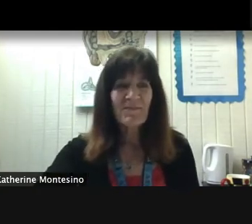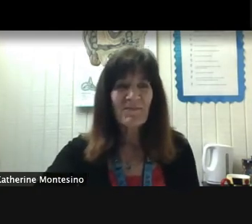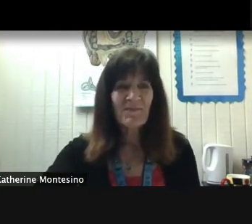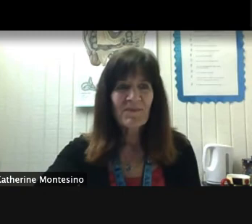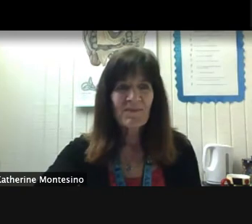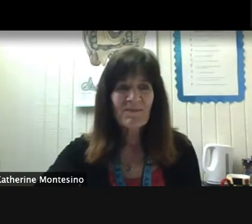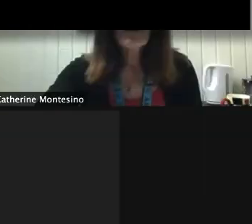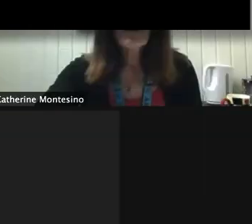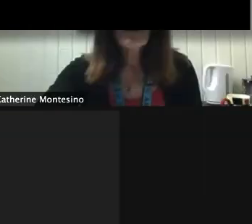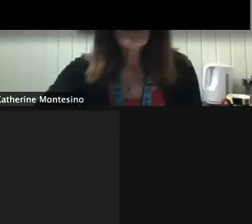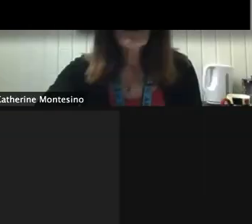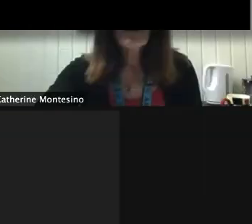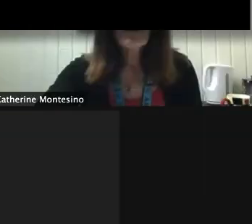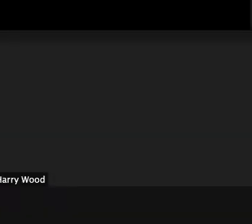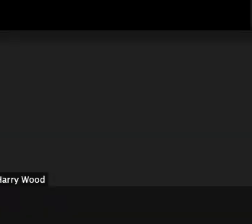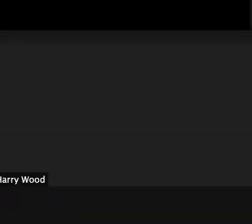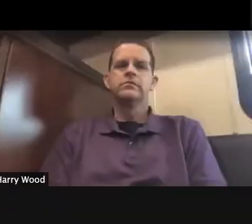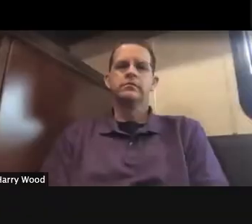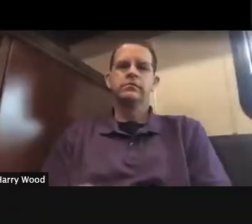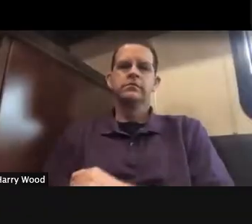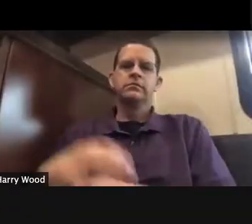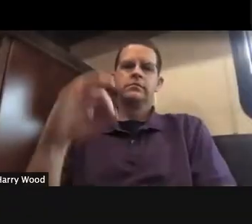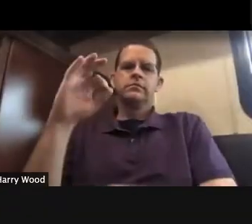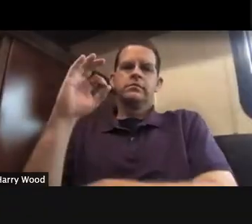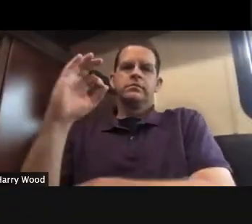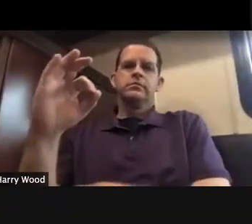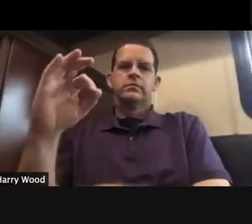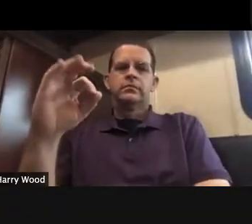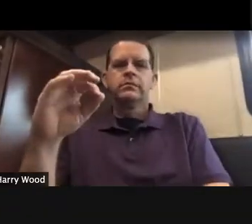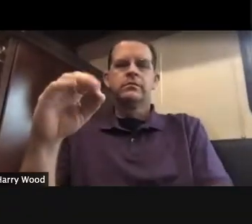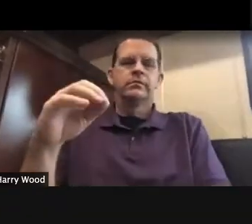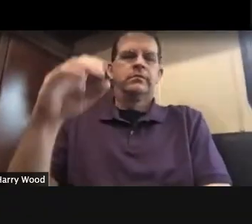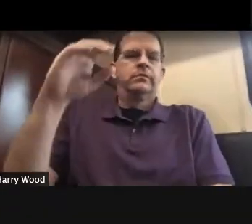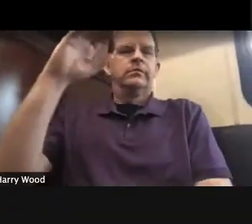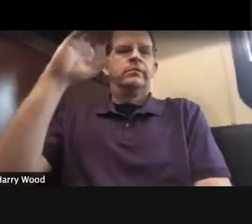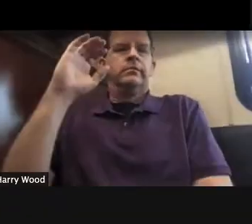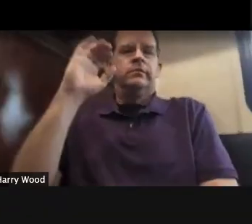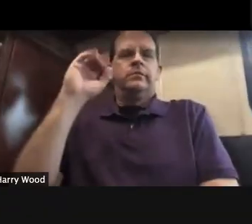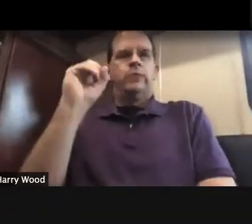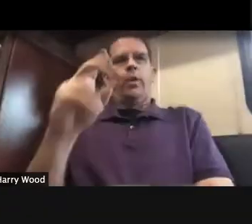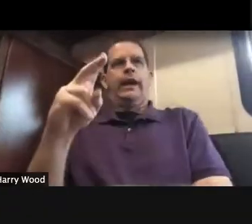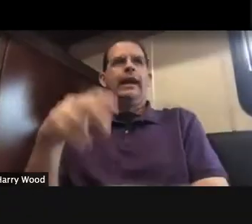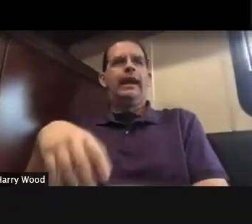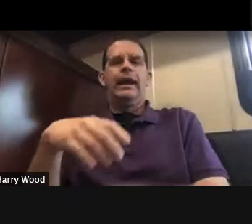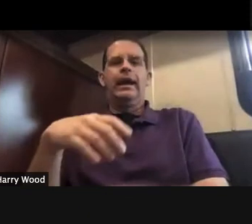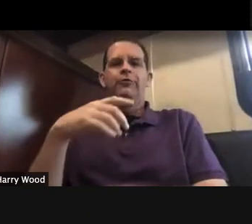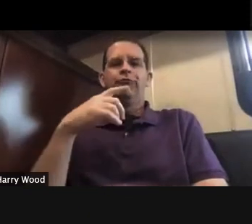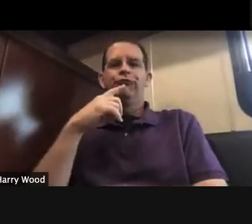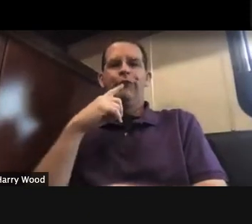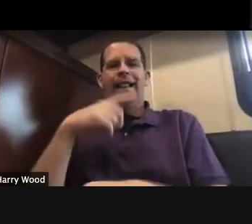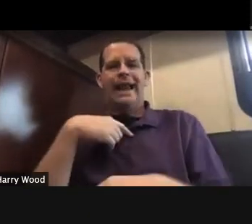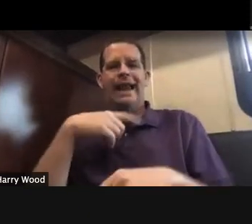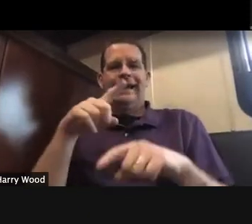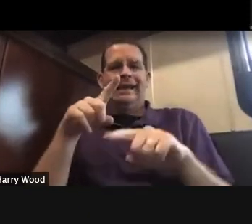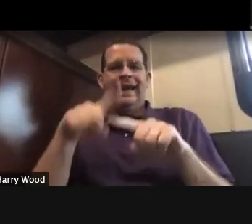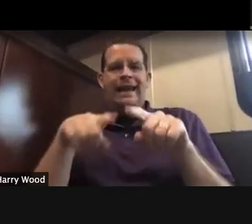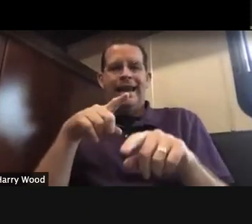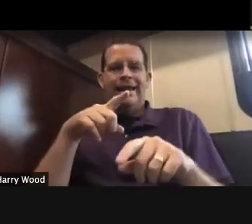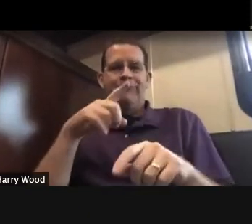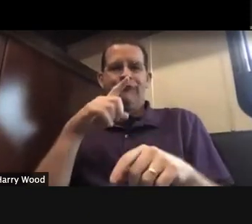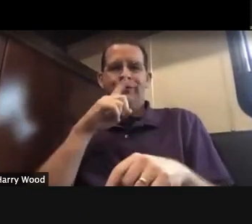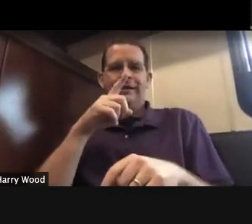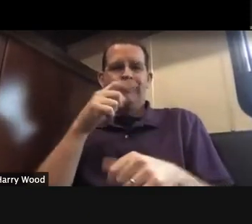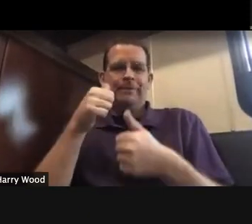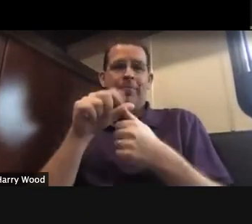Thank you very much. It's beautiful. I'm going to hand it over to Harry, um, and ask that